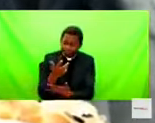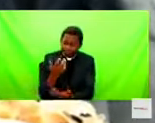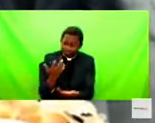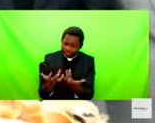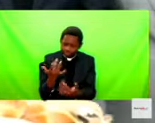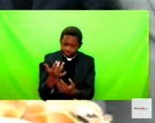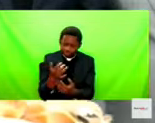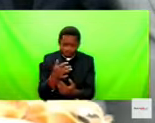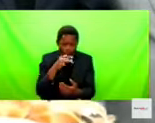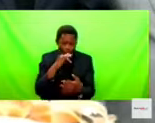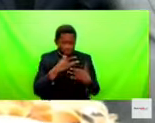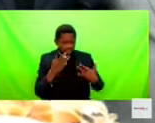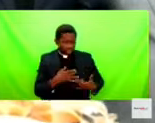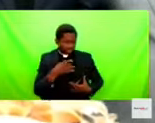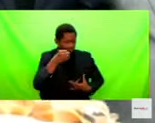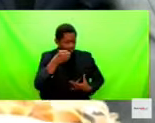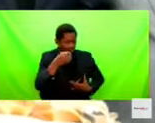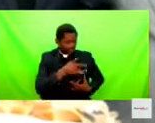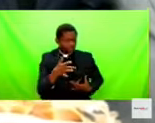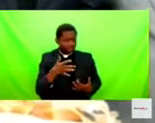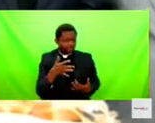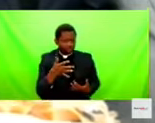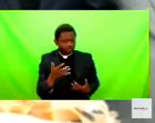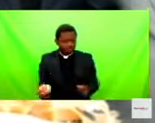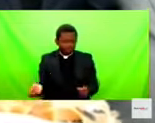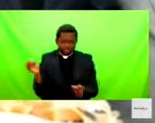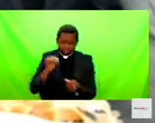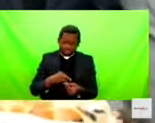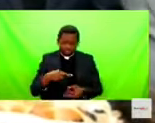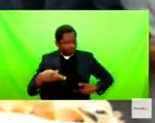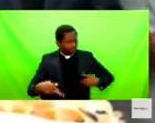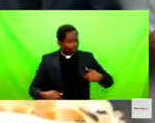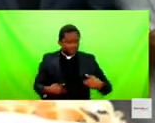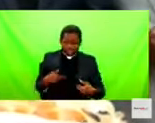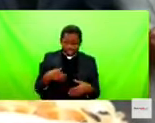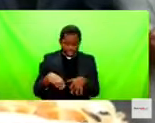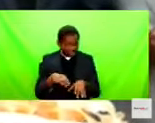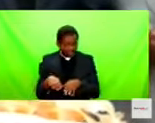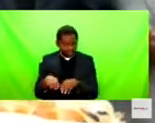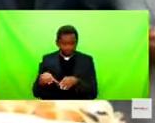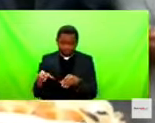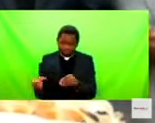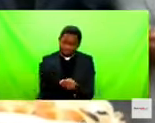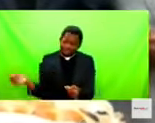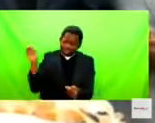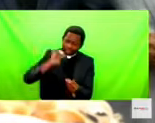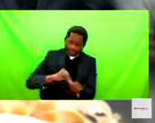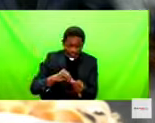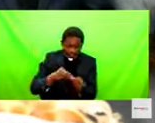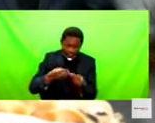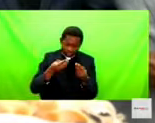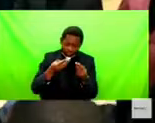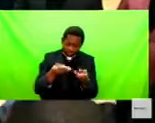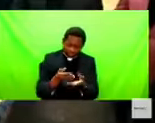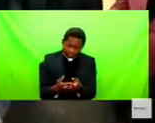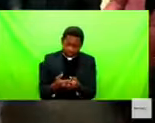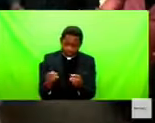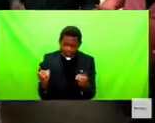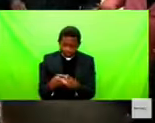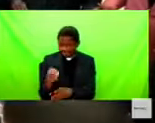sonakumam Nafa oshubo ni nkenya nsoronko nso efadumu no na